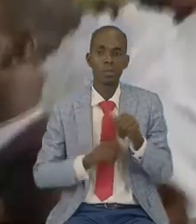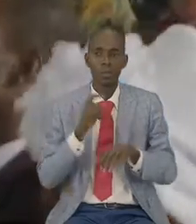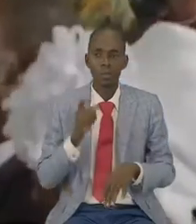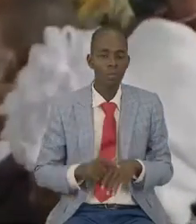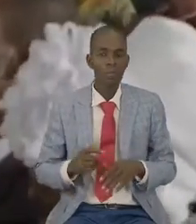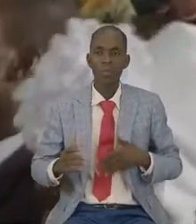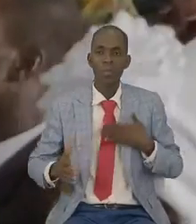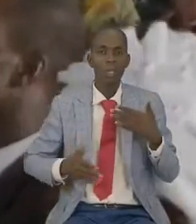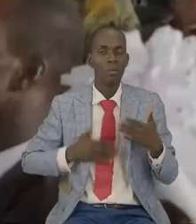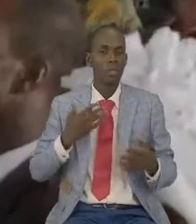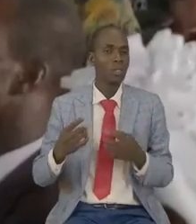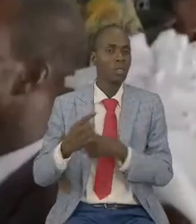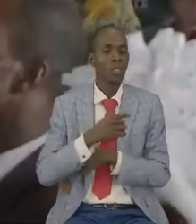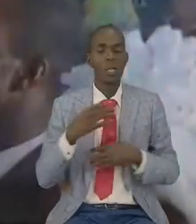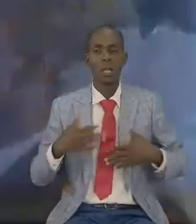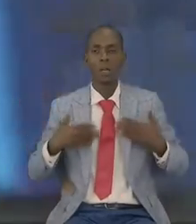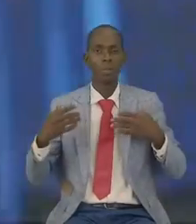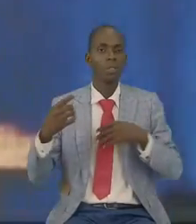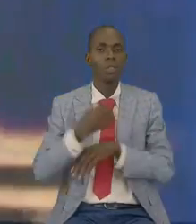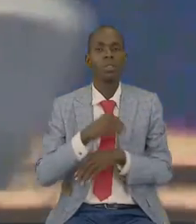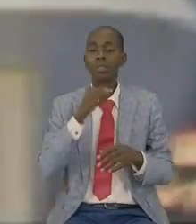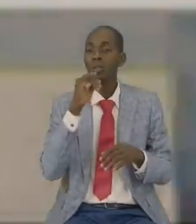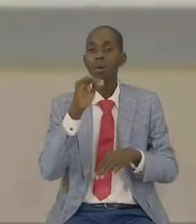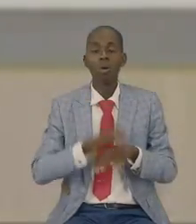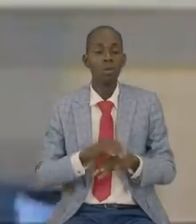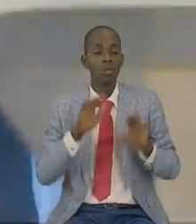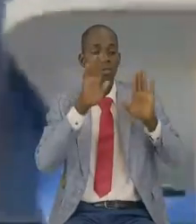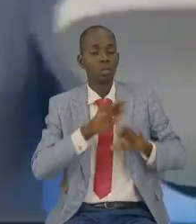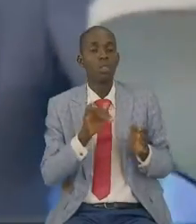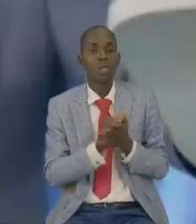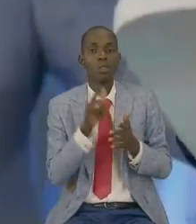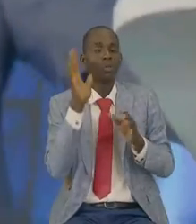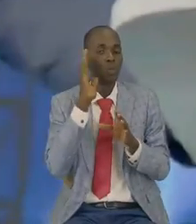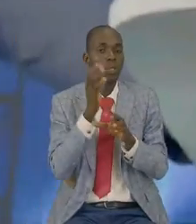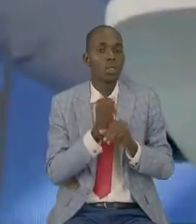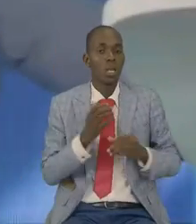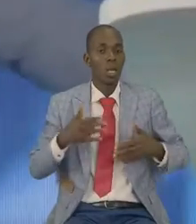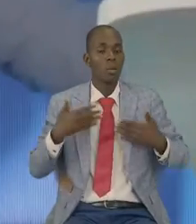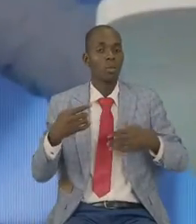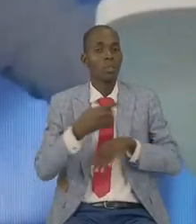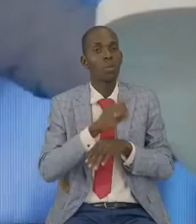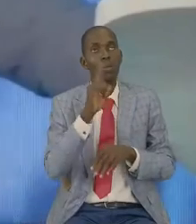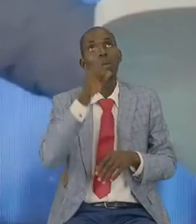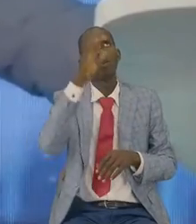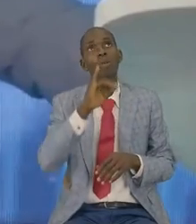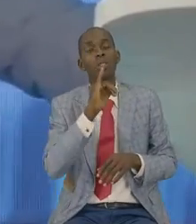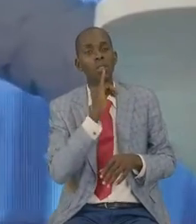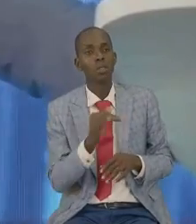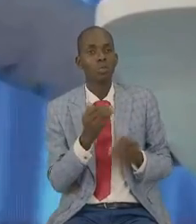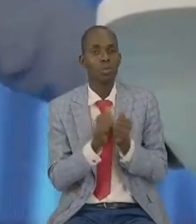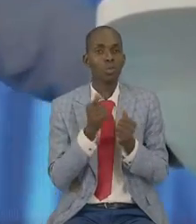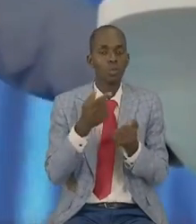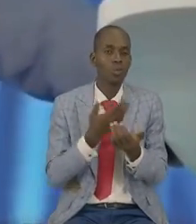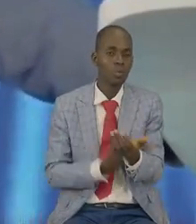Happy day, happy day. It's not only Sunday that is happy day, where the Lord is, and when the Lord is with you Monday,